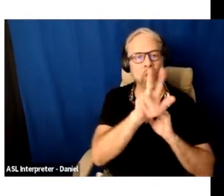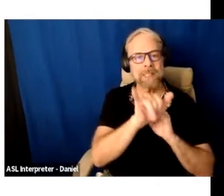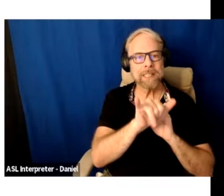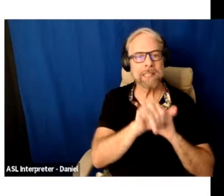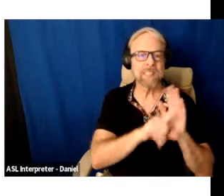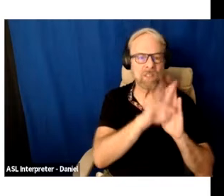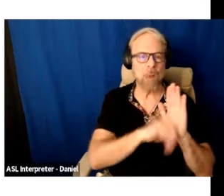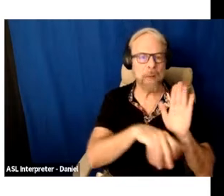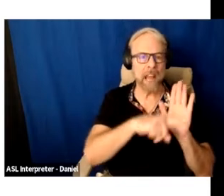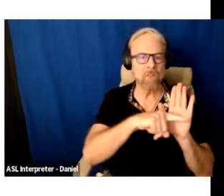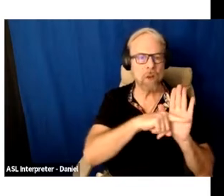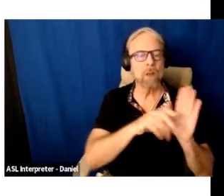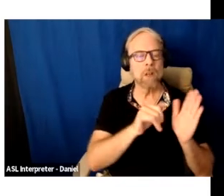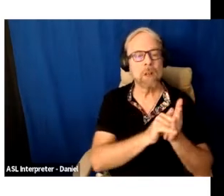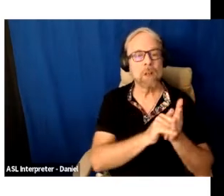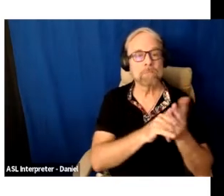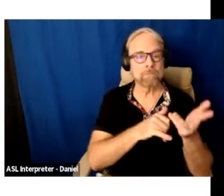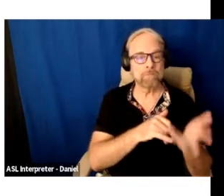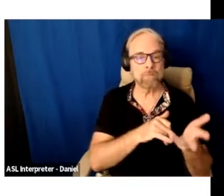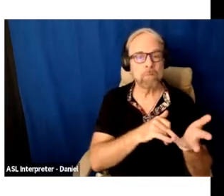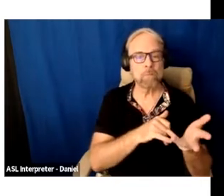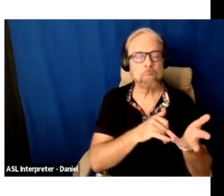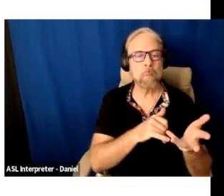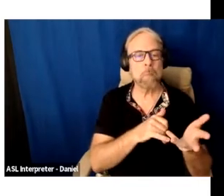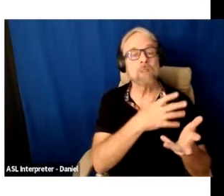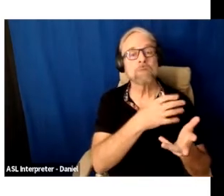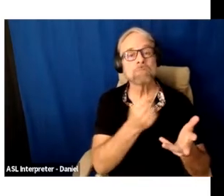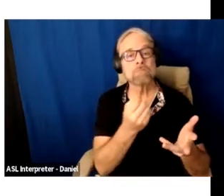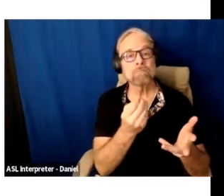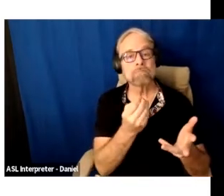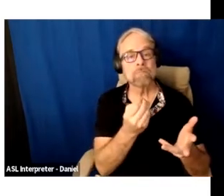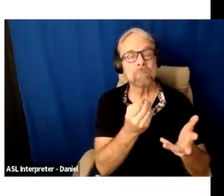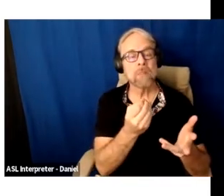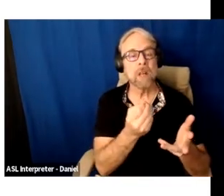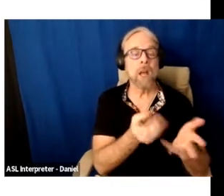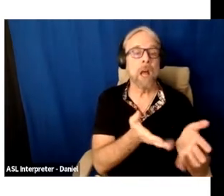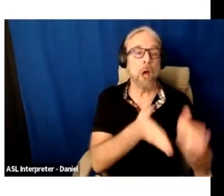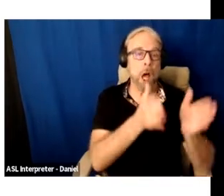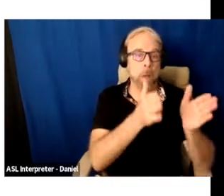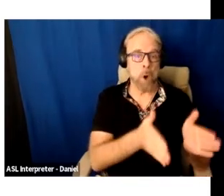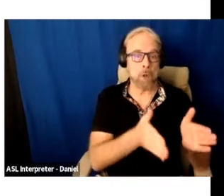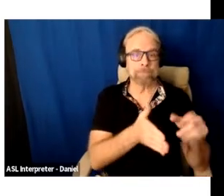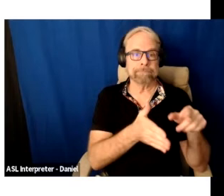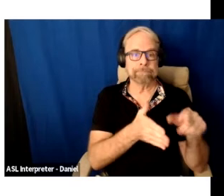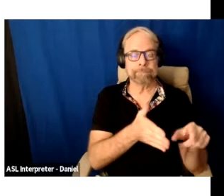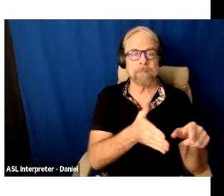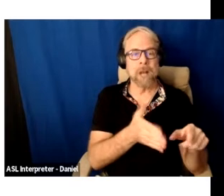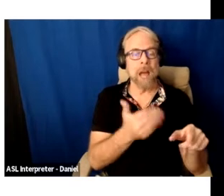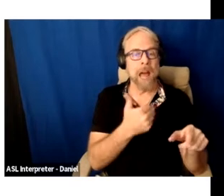arrow. So developmental adversity, and so an individual has